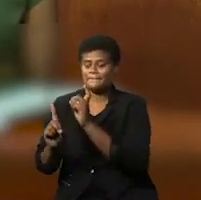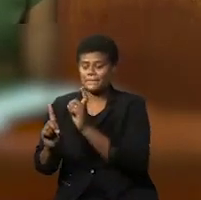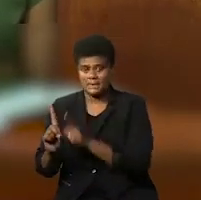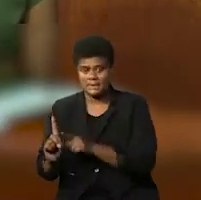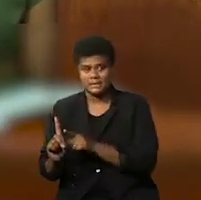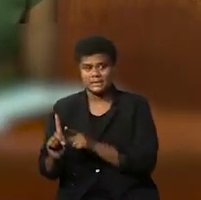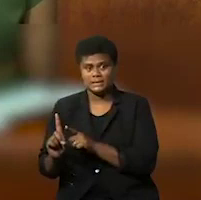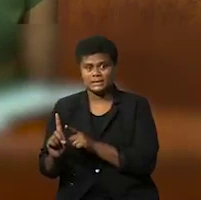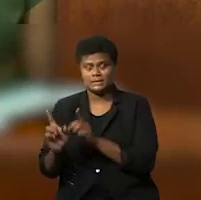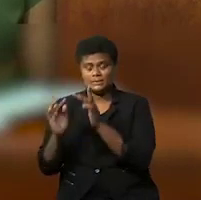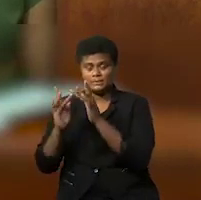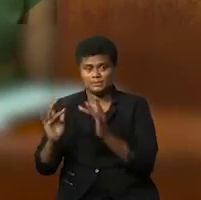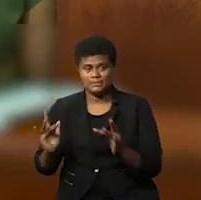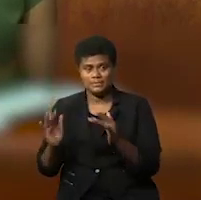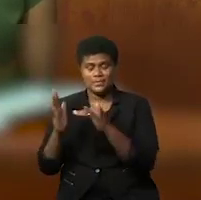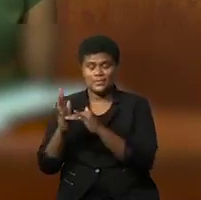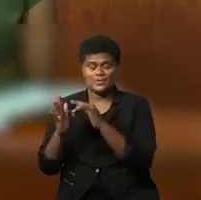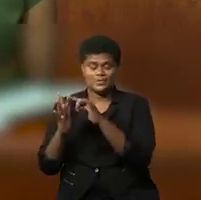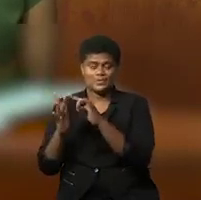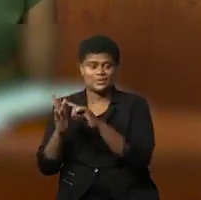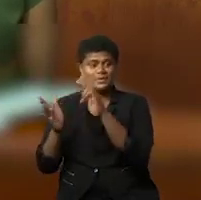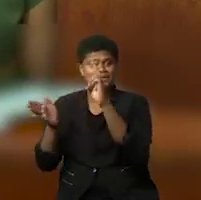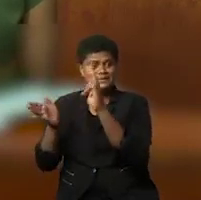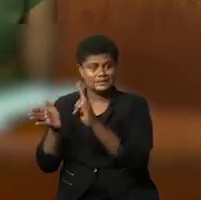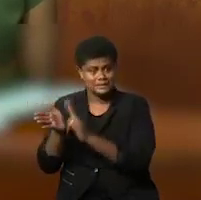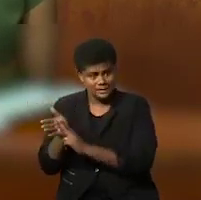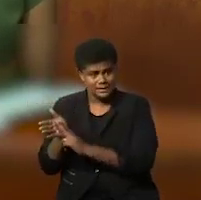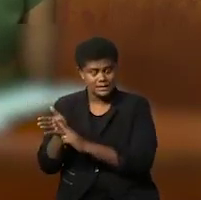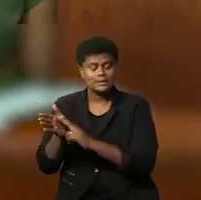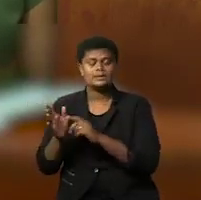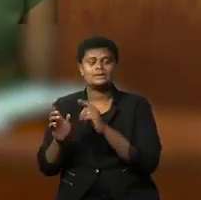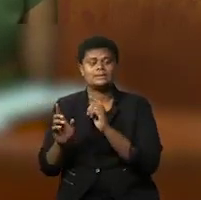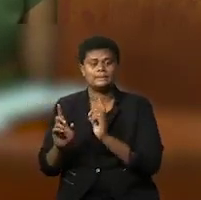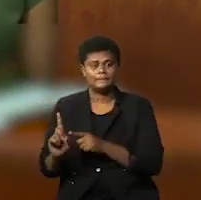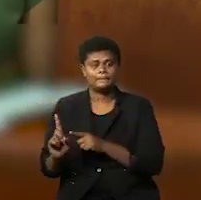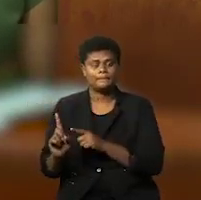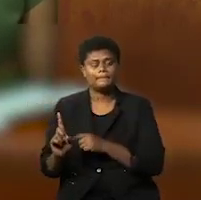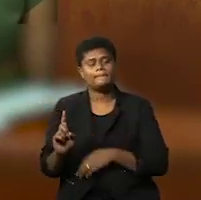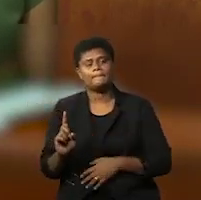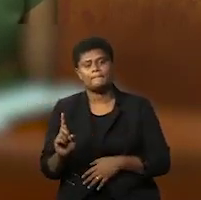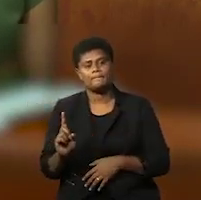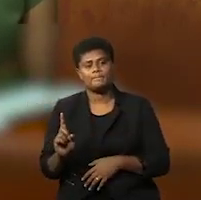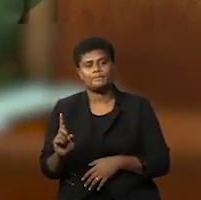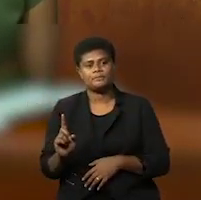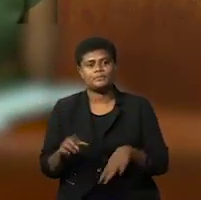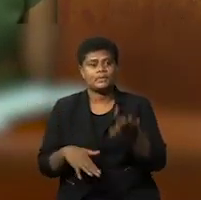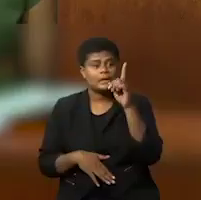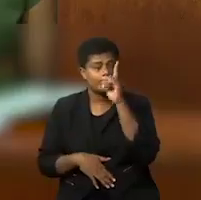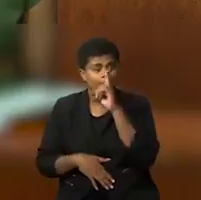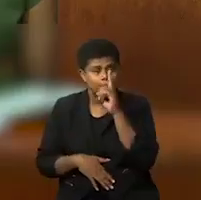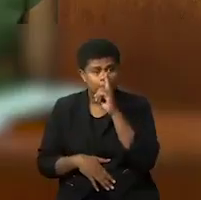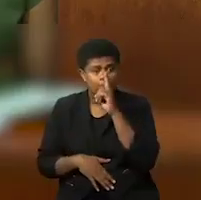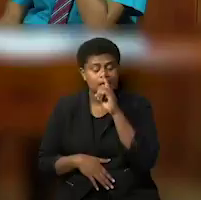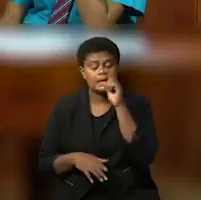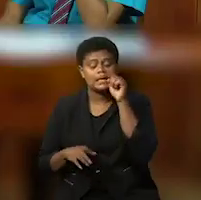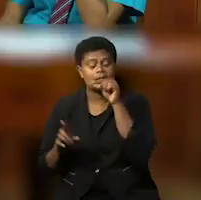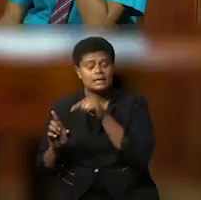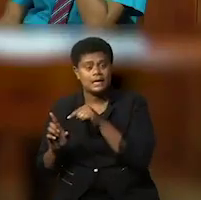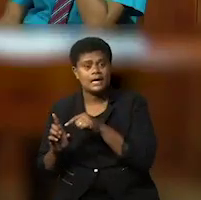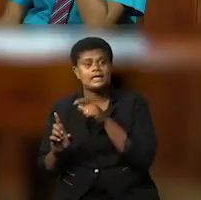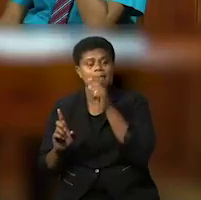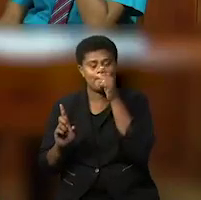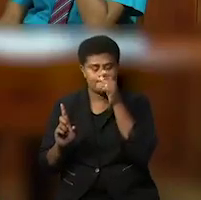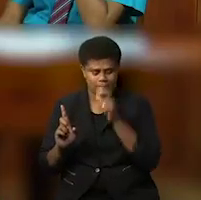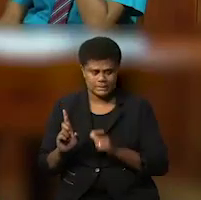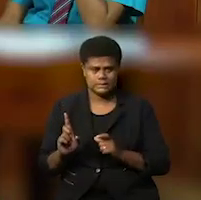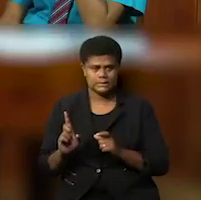it's much better in a sense that Mount Sinai is there, is people are there